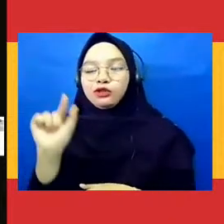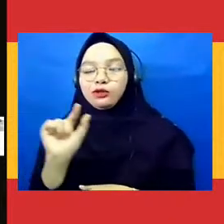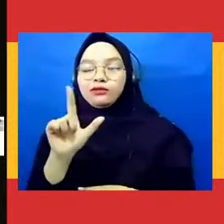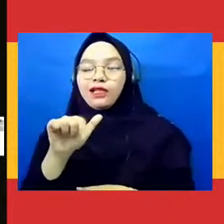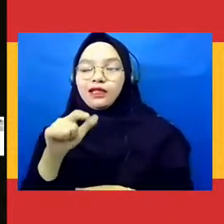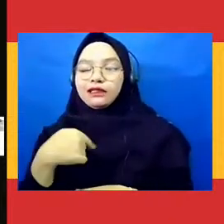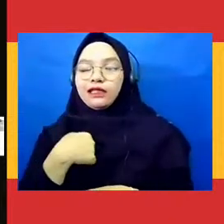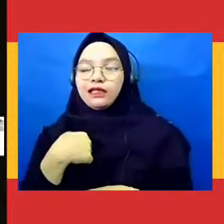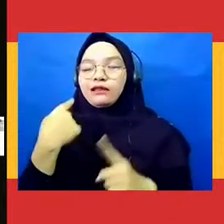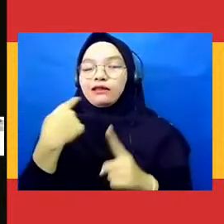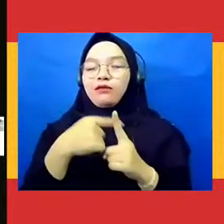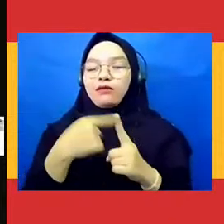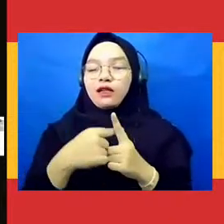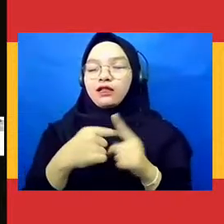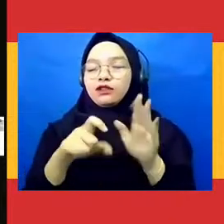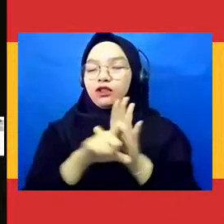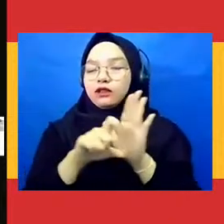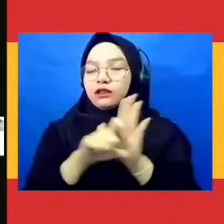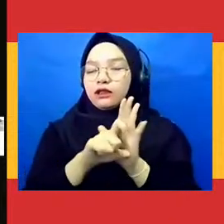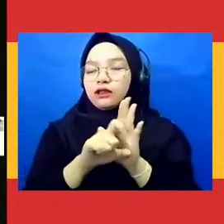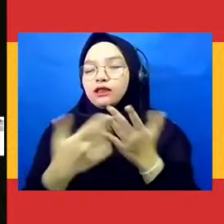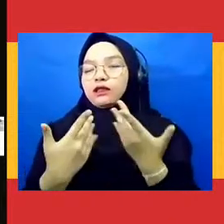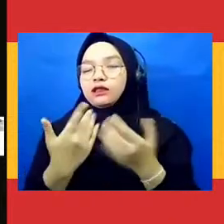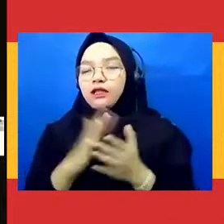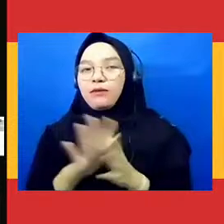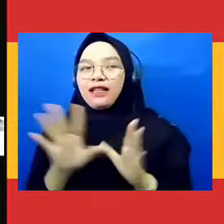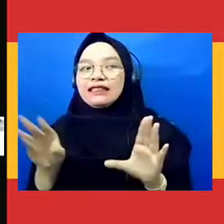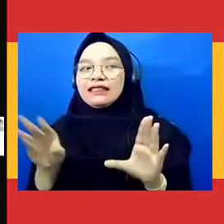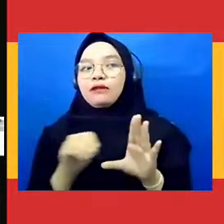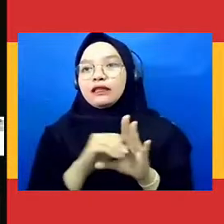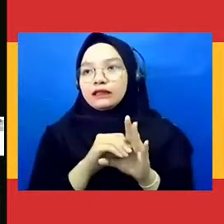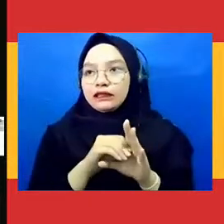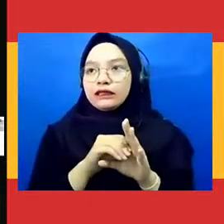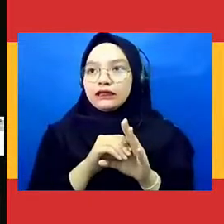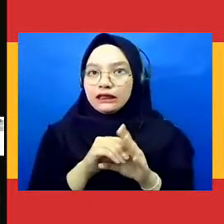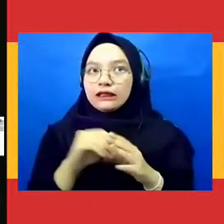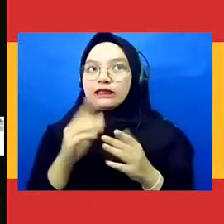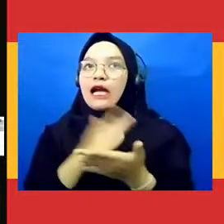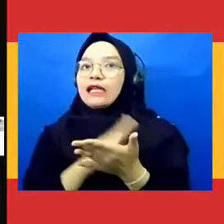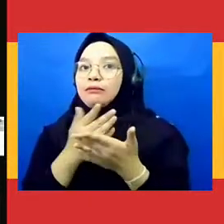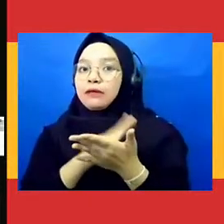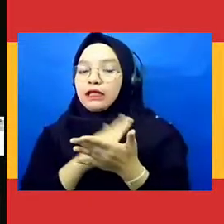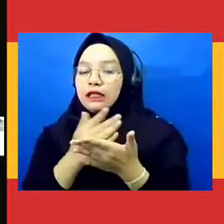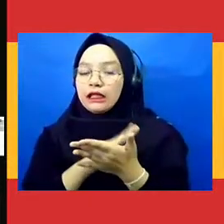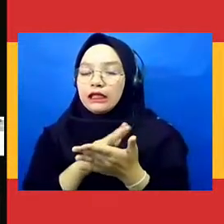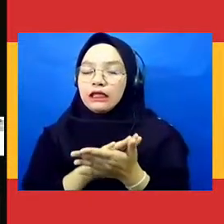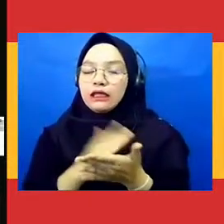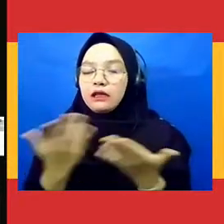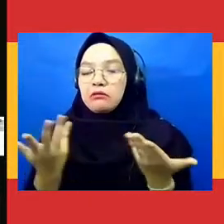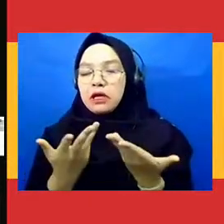participation. I found that many academics are